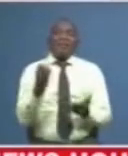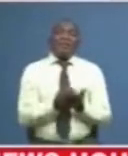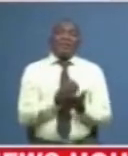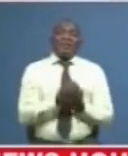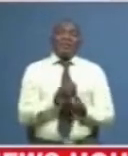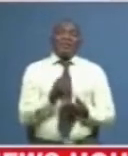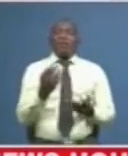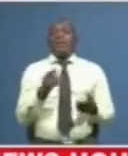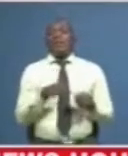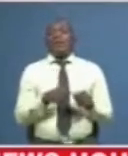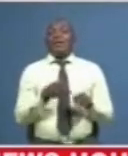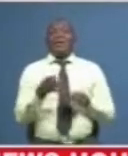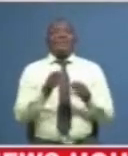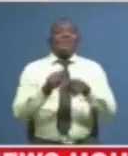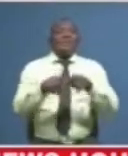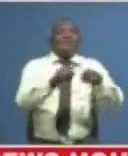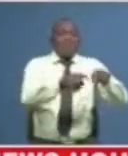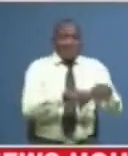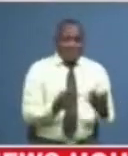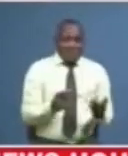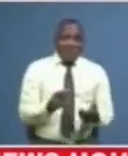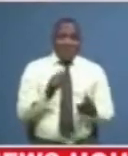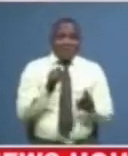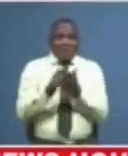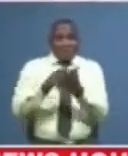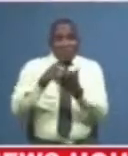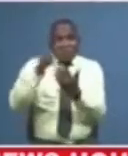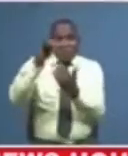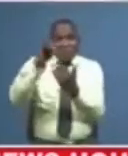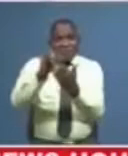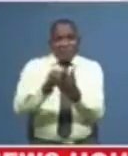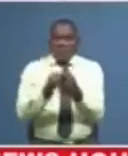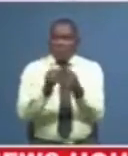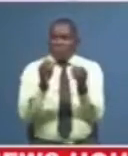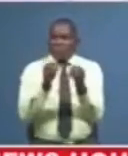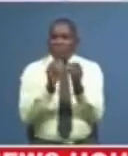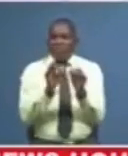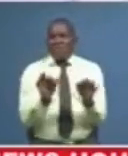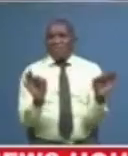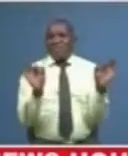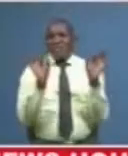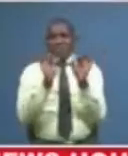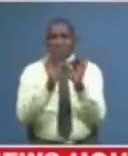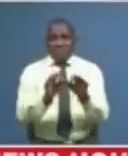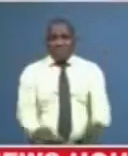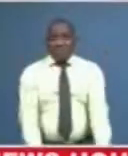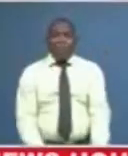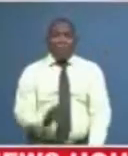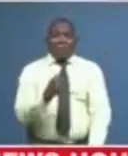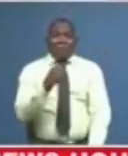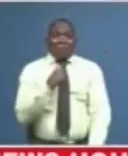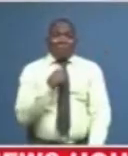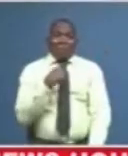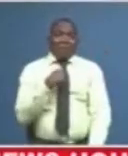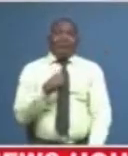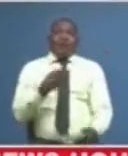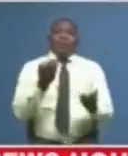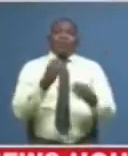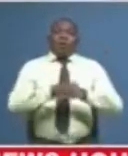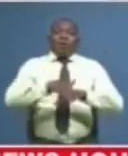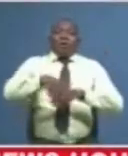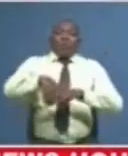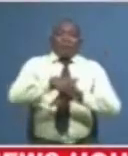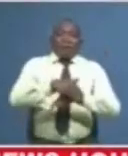could go on and on. This investment is worth celebrating. And I'd like, on behalf of